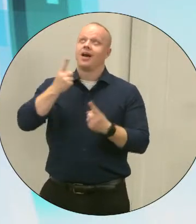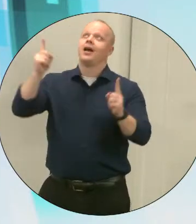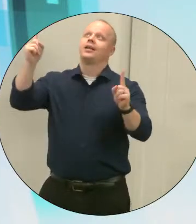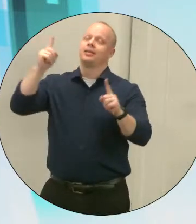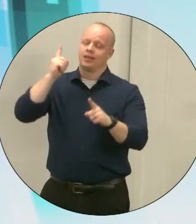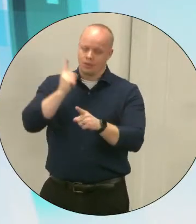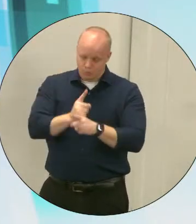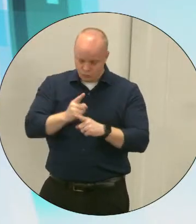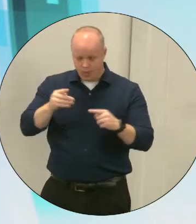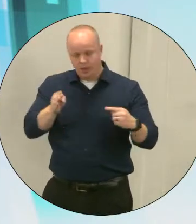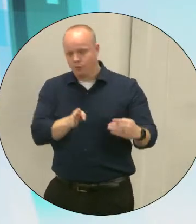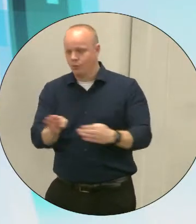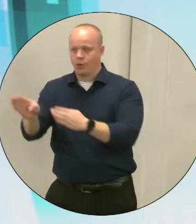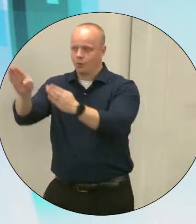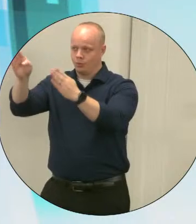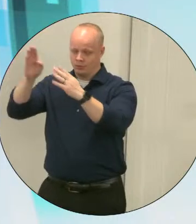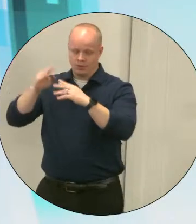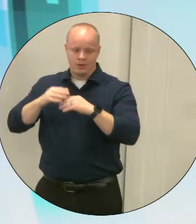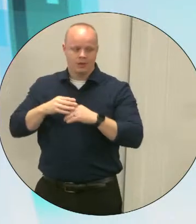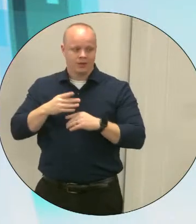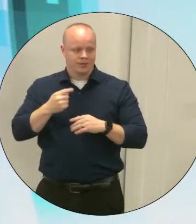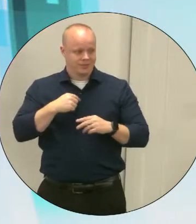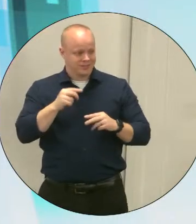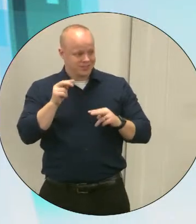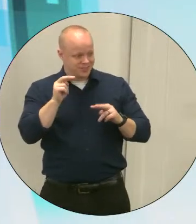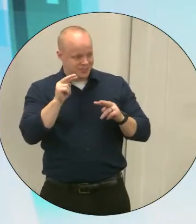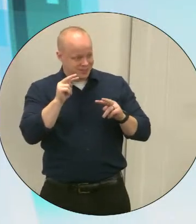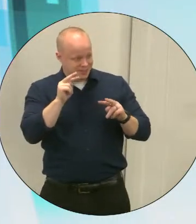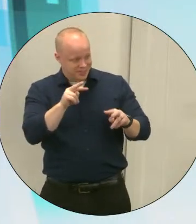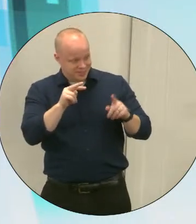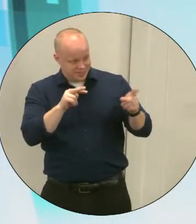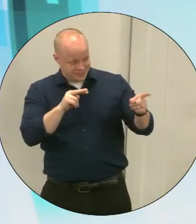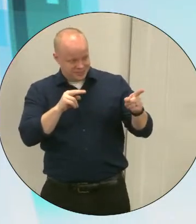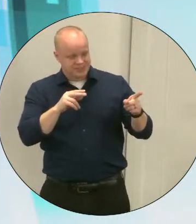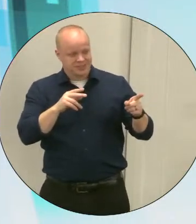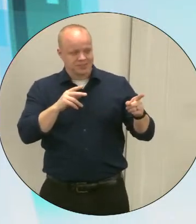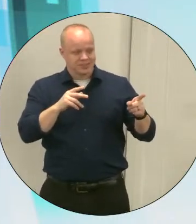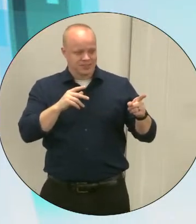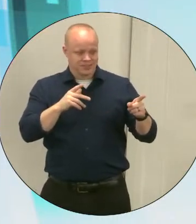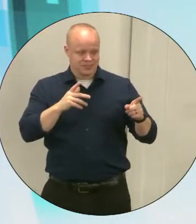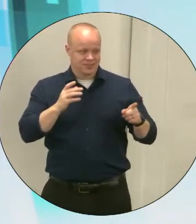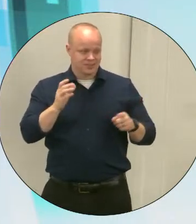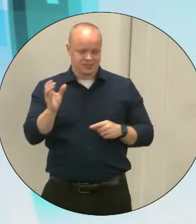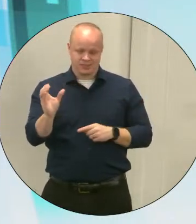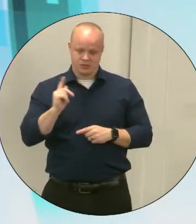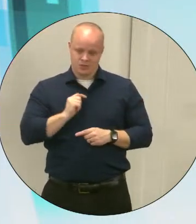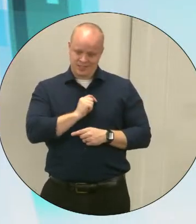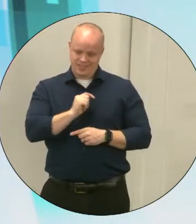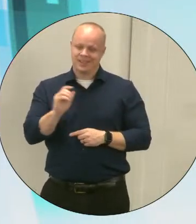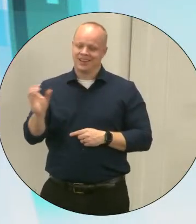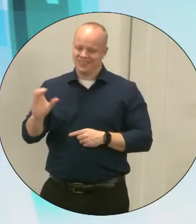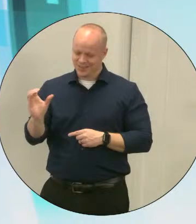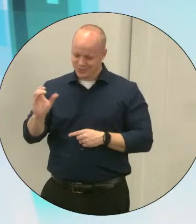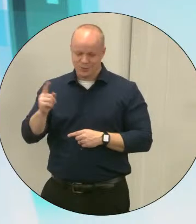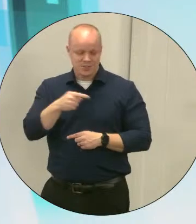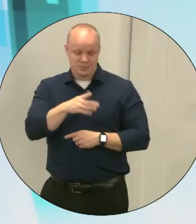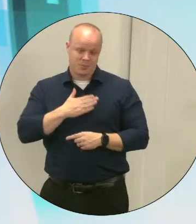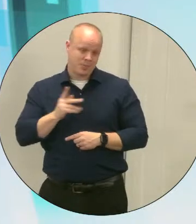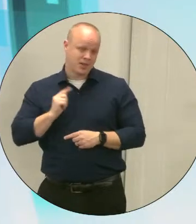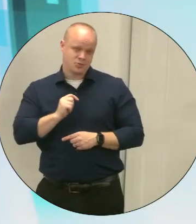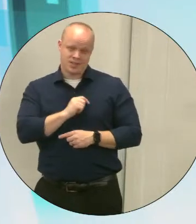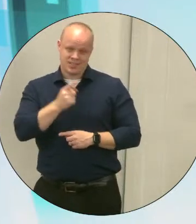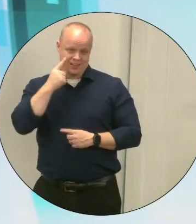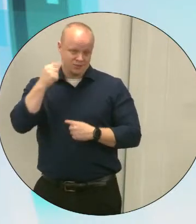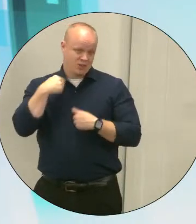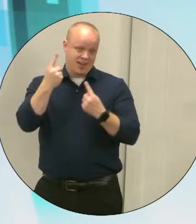the right road. And I look at Trustee Cavazos. She's been my trustee forever. But I